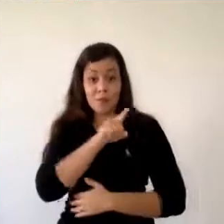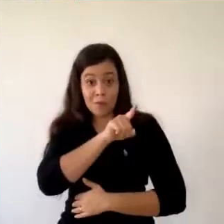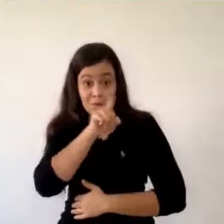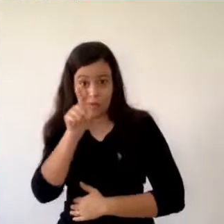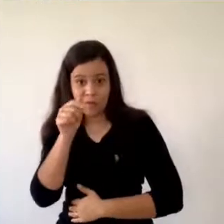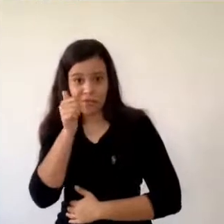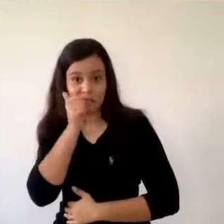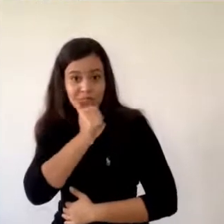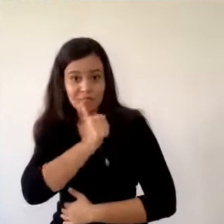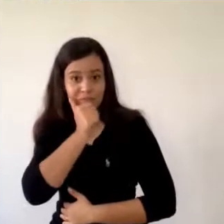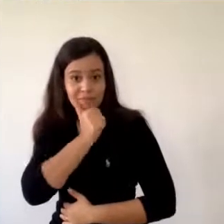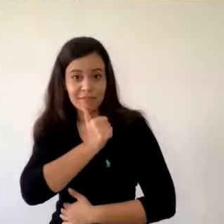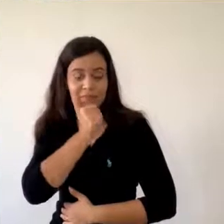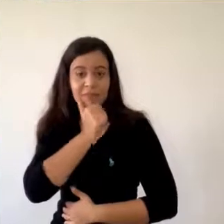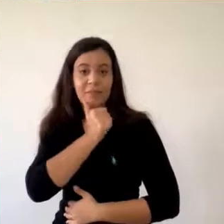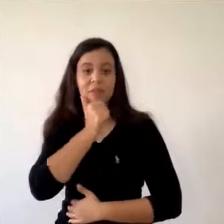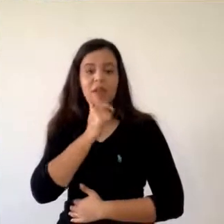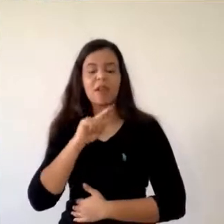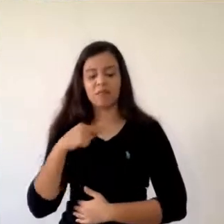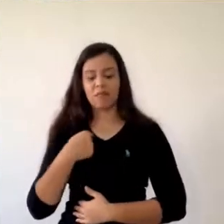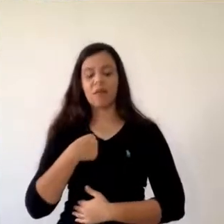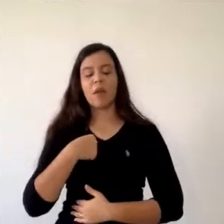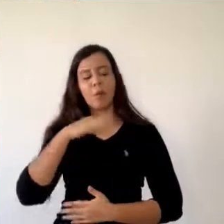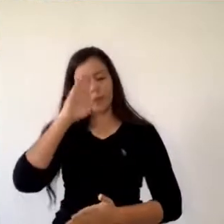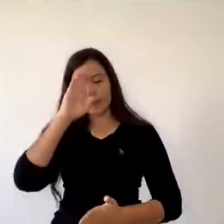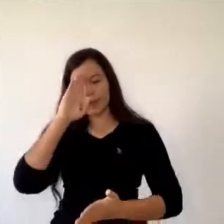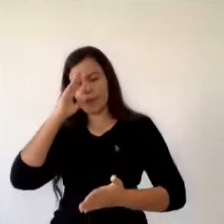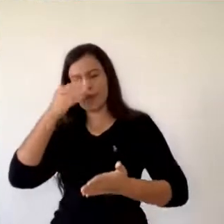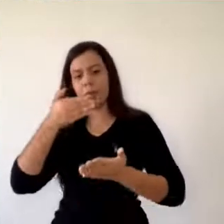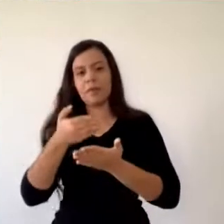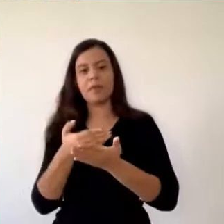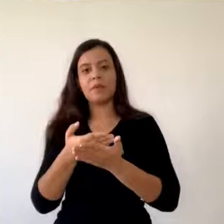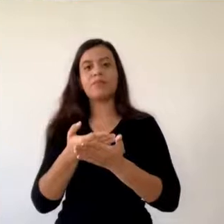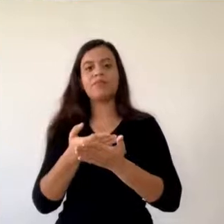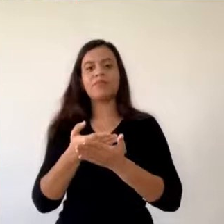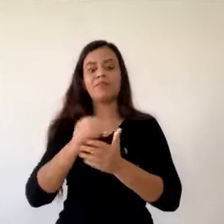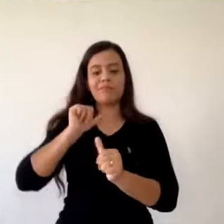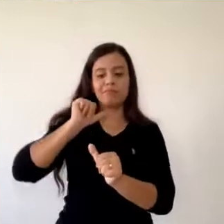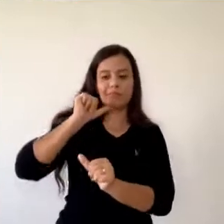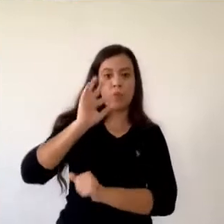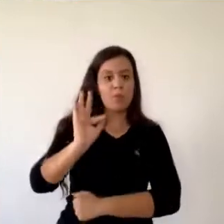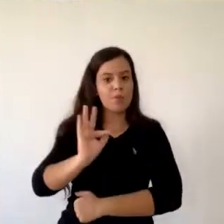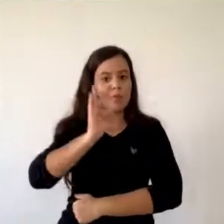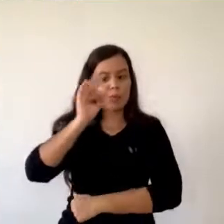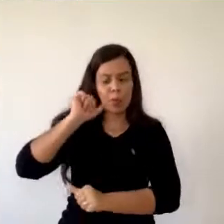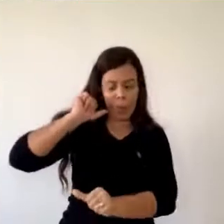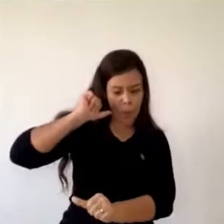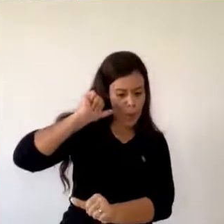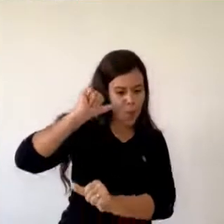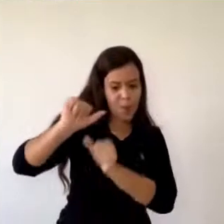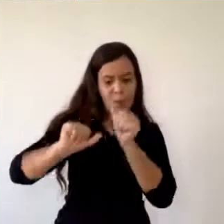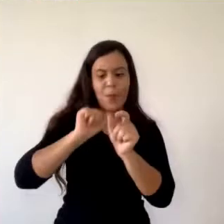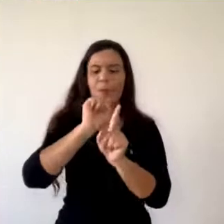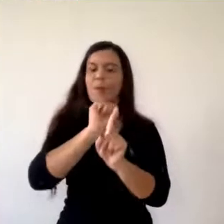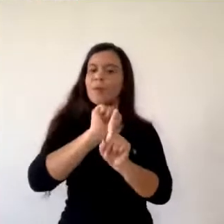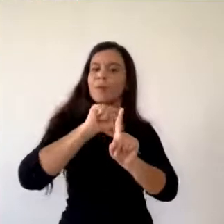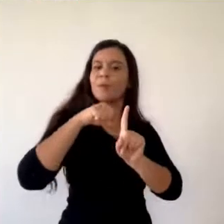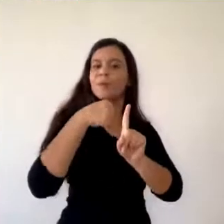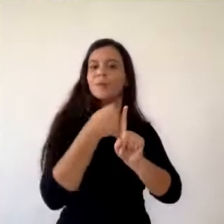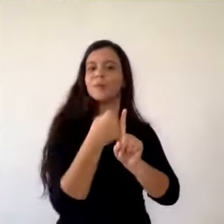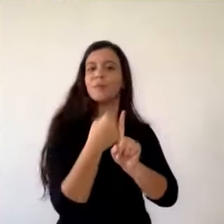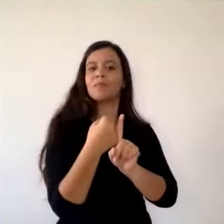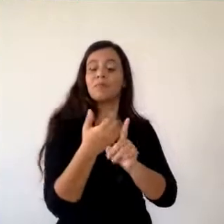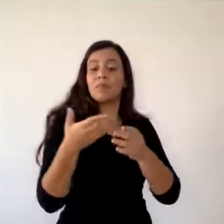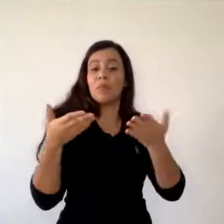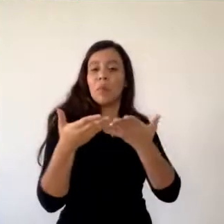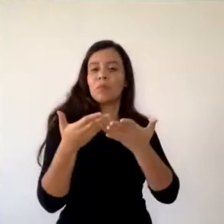women like you that I believe we may actually transform reality that is